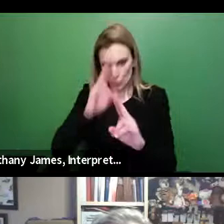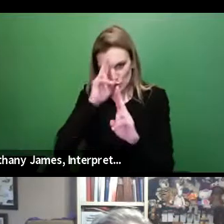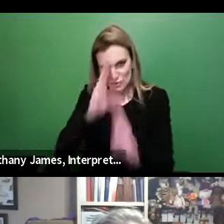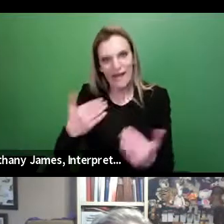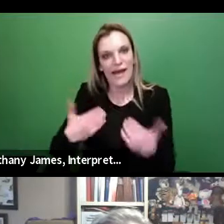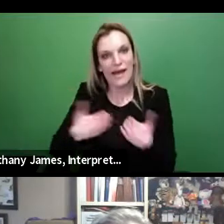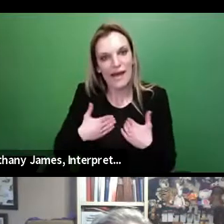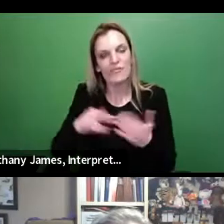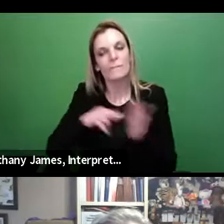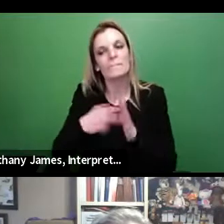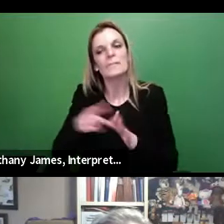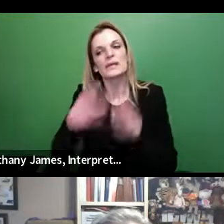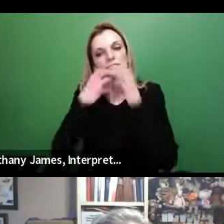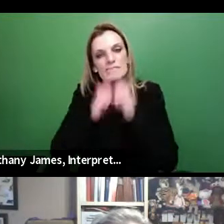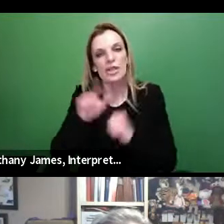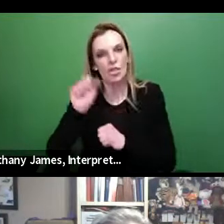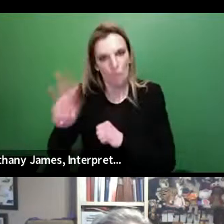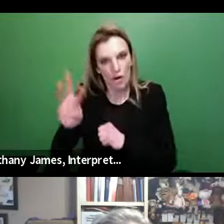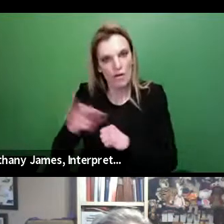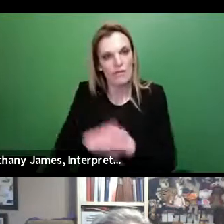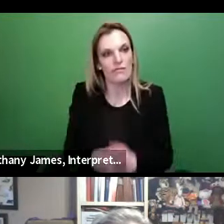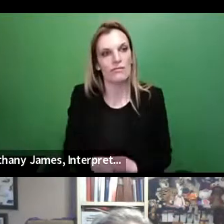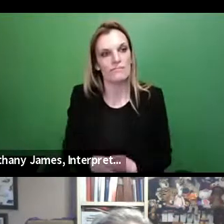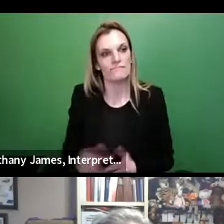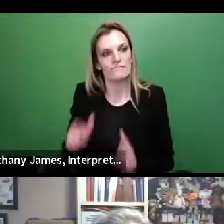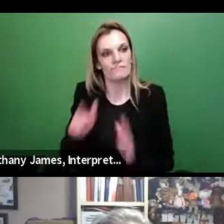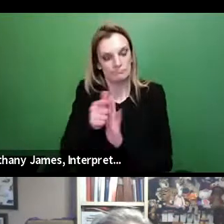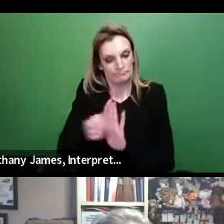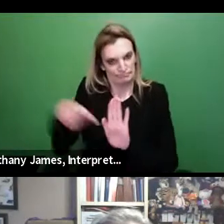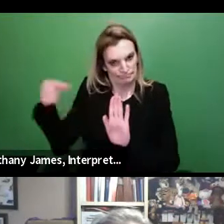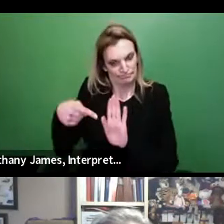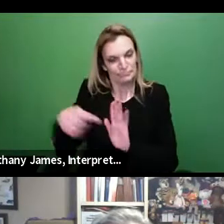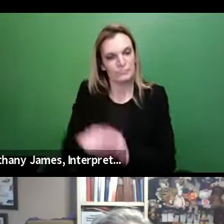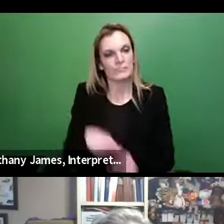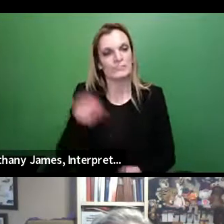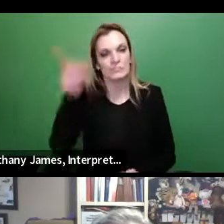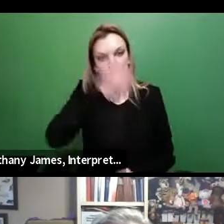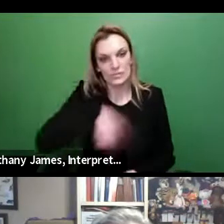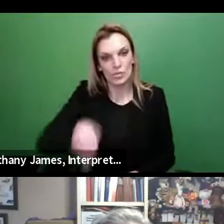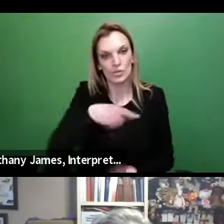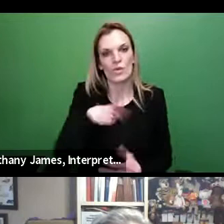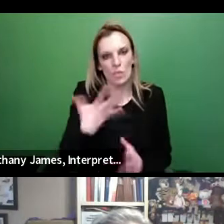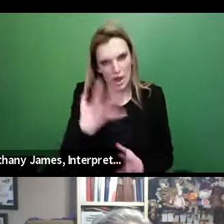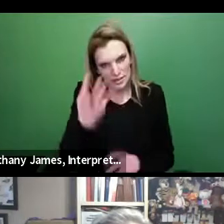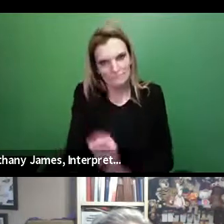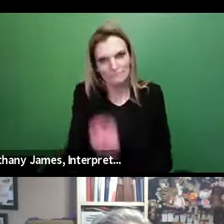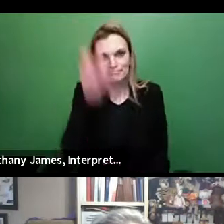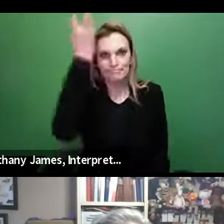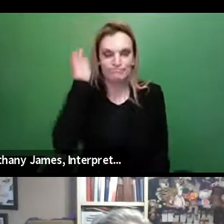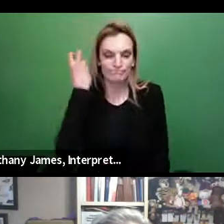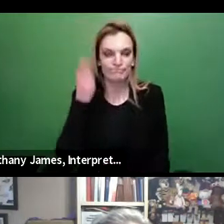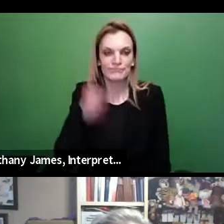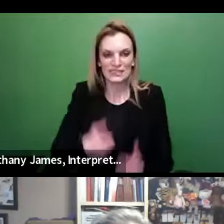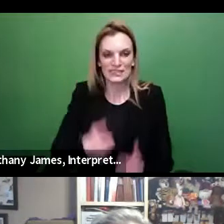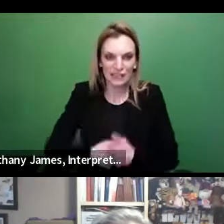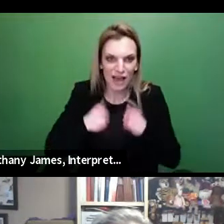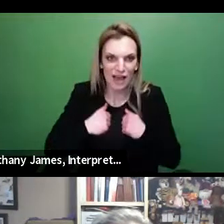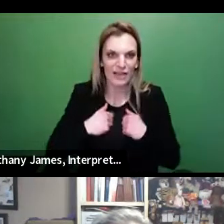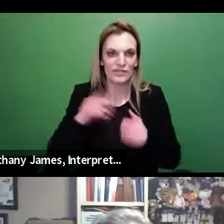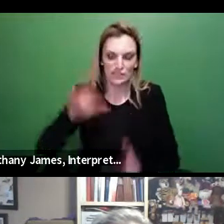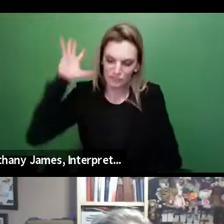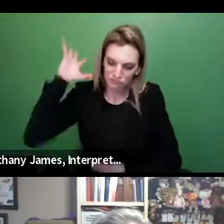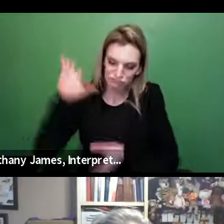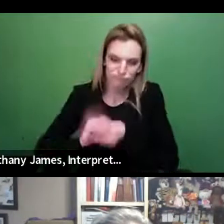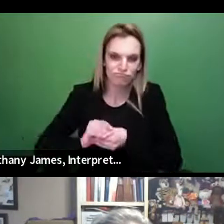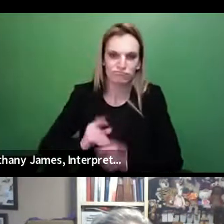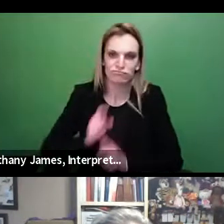law. And therefore, be it resolved that the Michigan Civil Rights Commission commemorates Judge Dalton Roberson Sr.'s life and his contributions to the